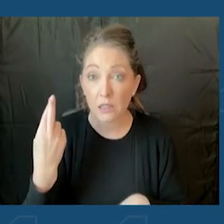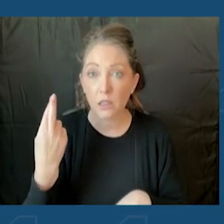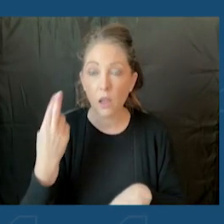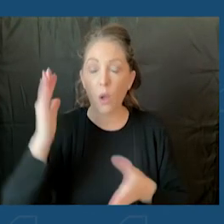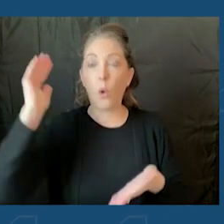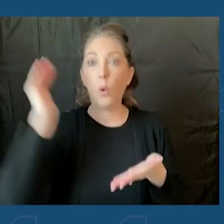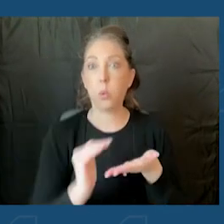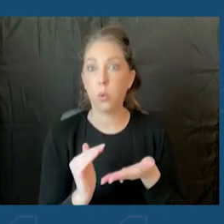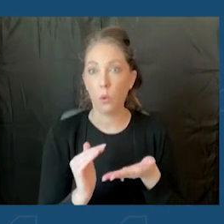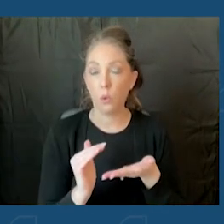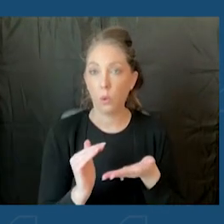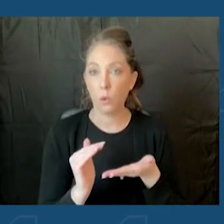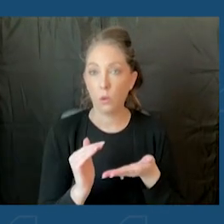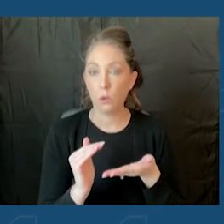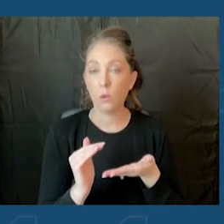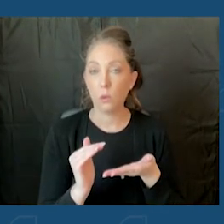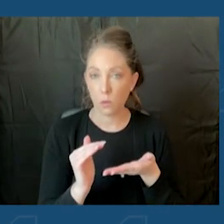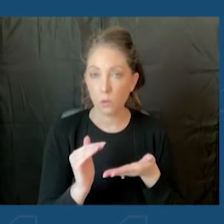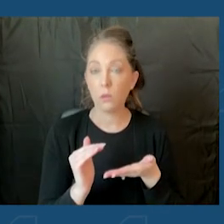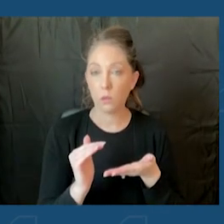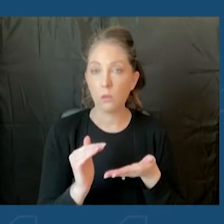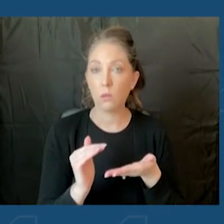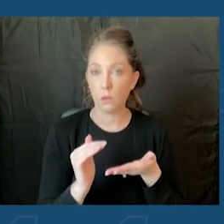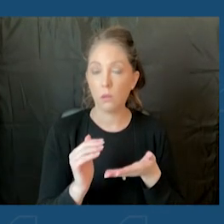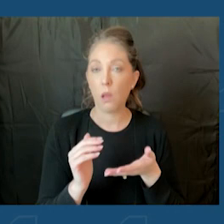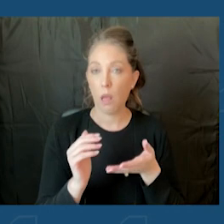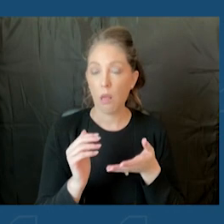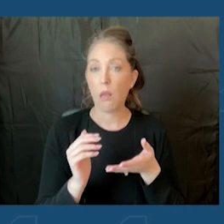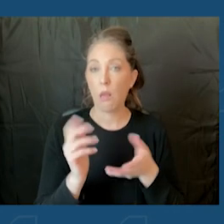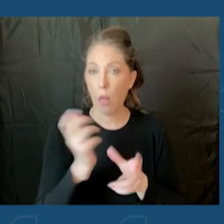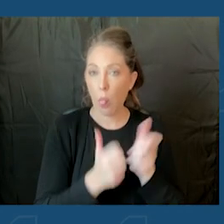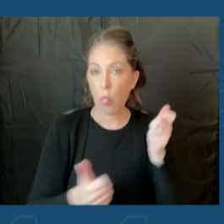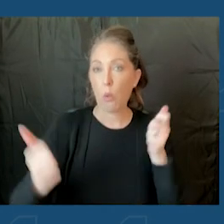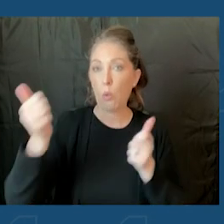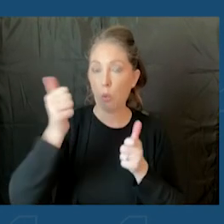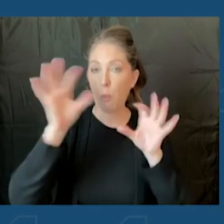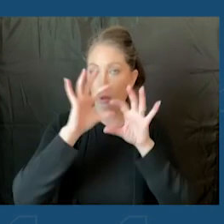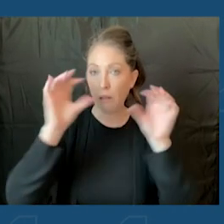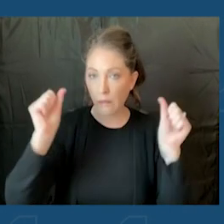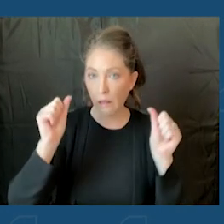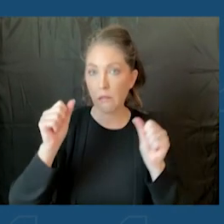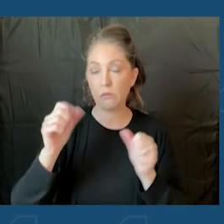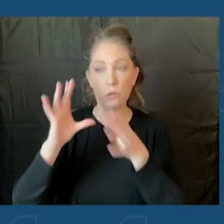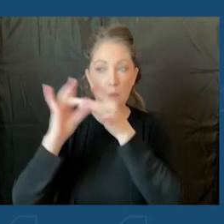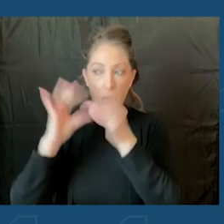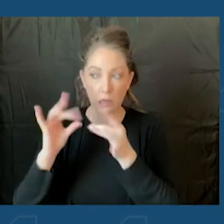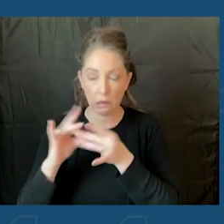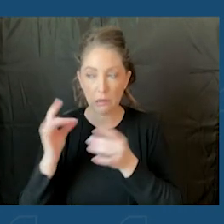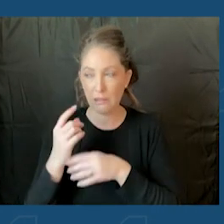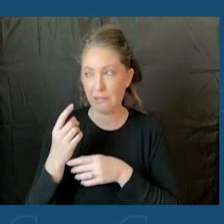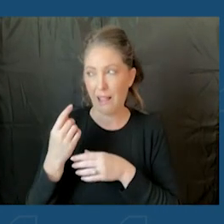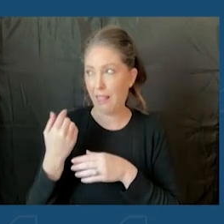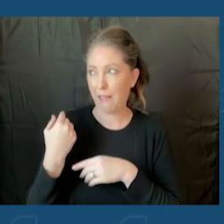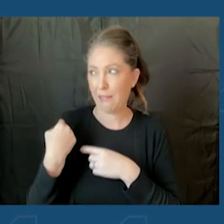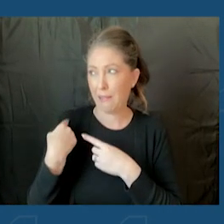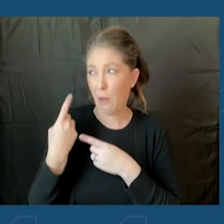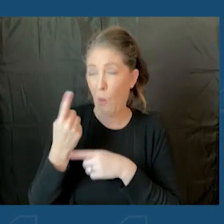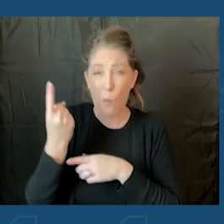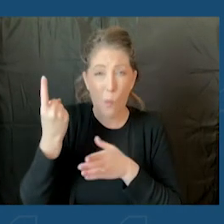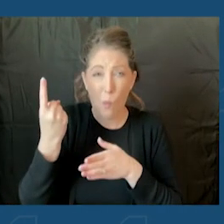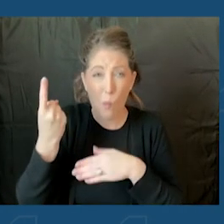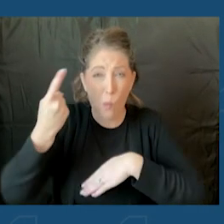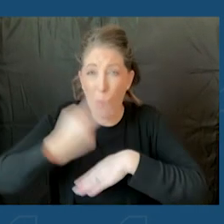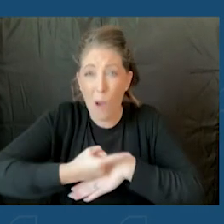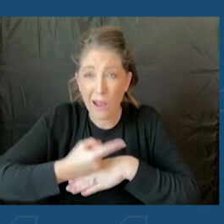diffused. And the superintendent may mention this literally within a day or so of us signing this on